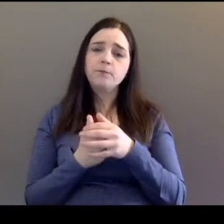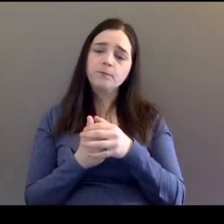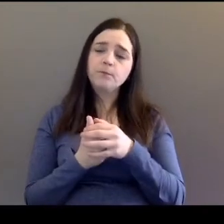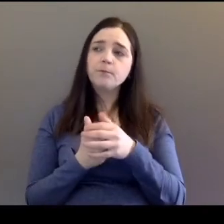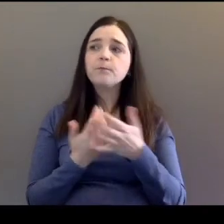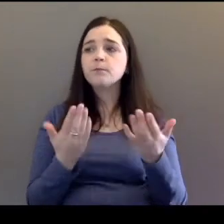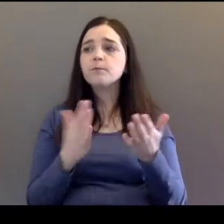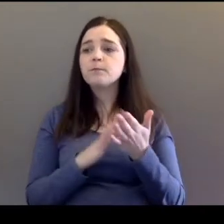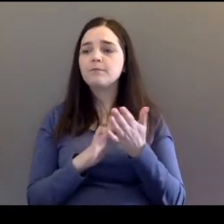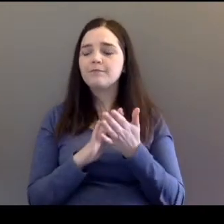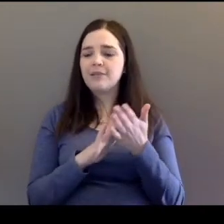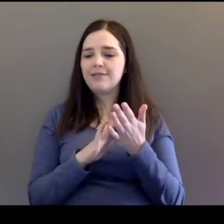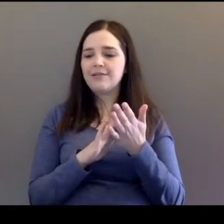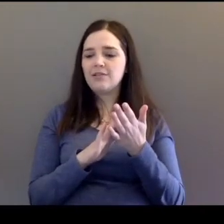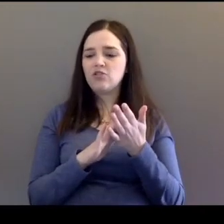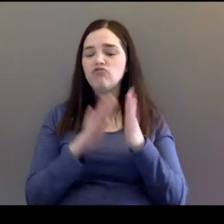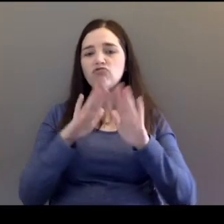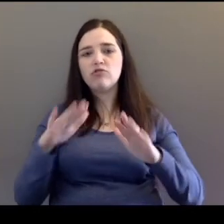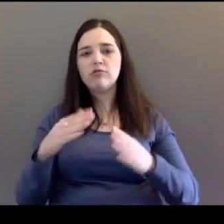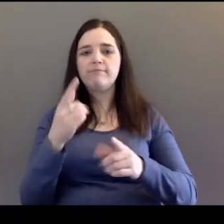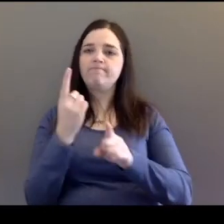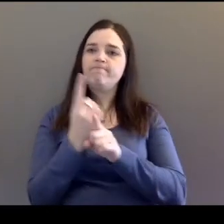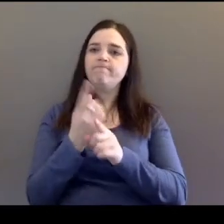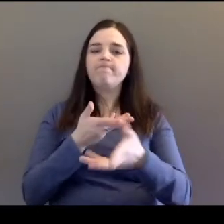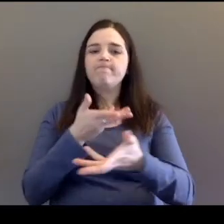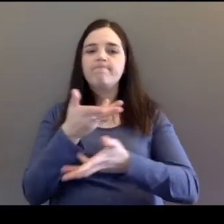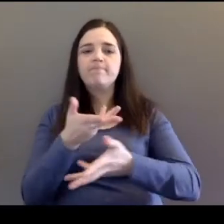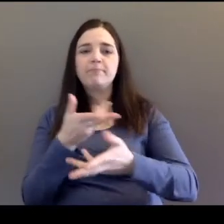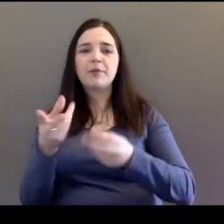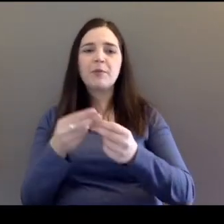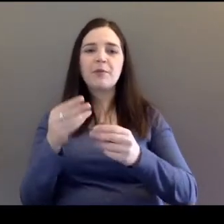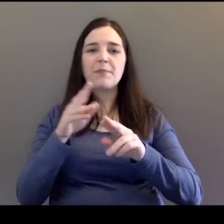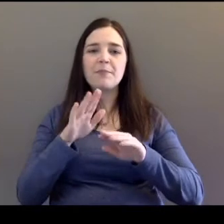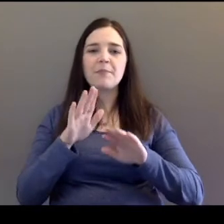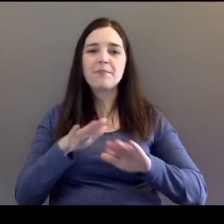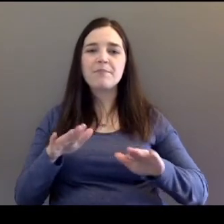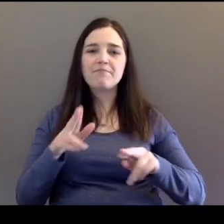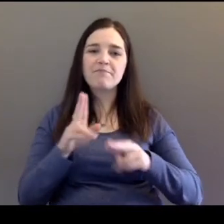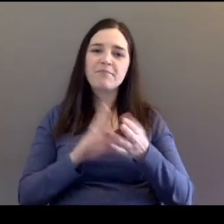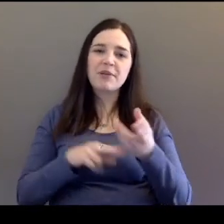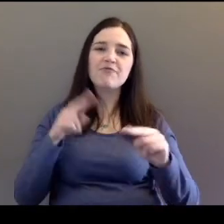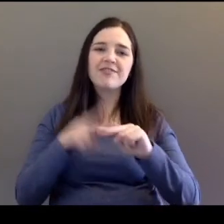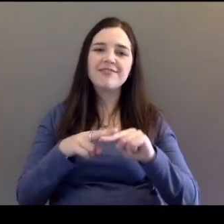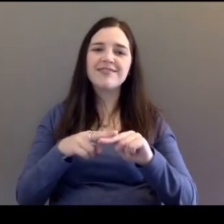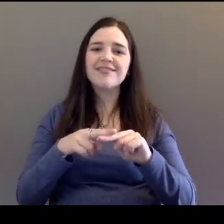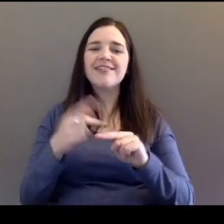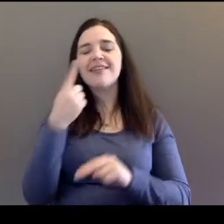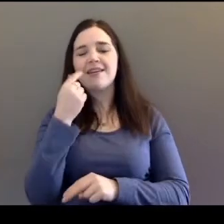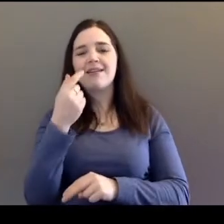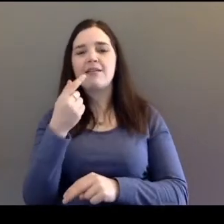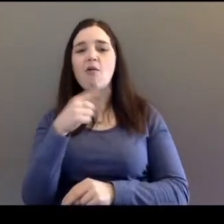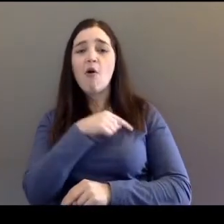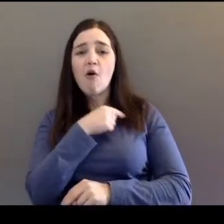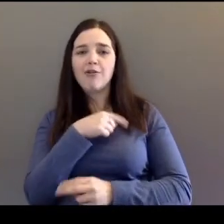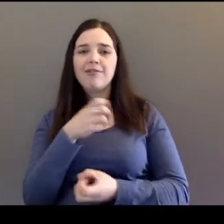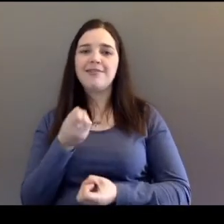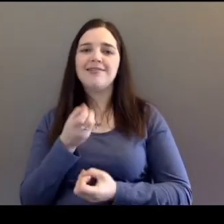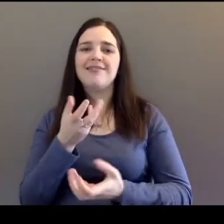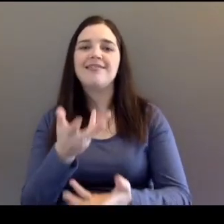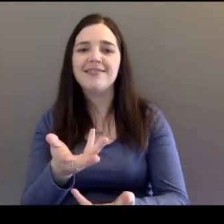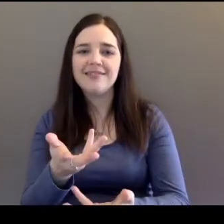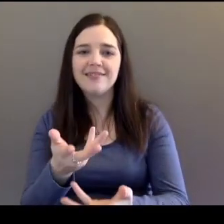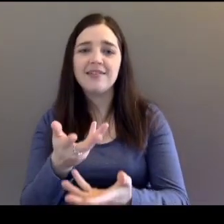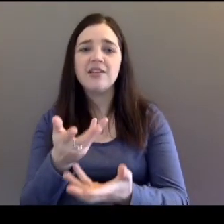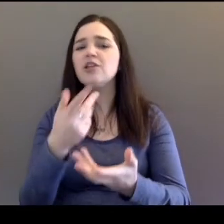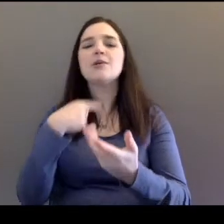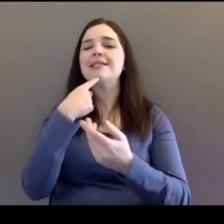is that when children talk to their parents, they can do so with honesty. You know, you don't come, if you're a child,